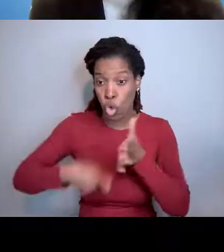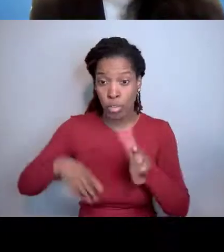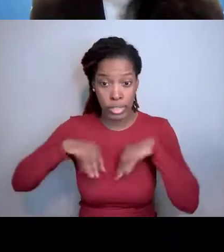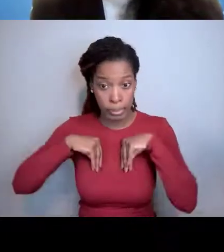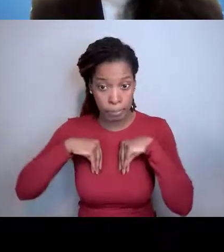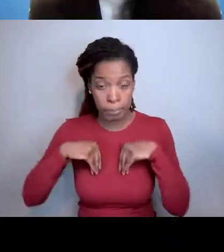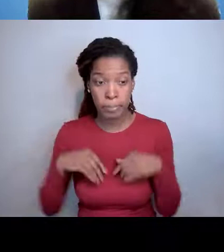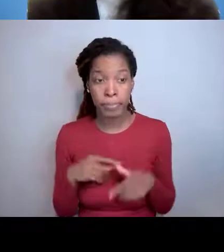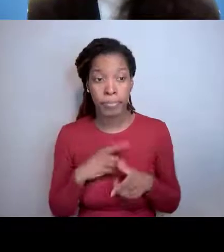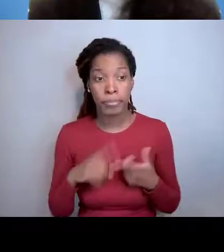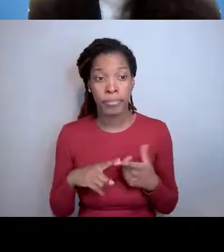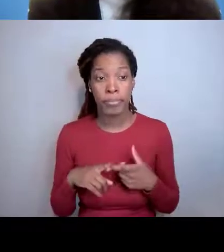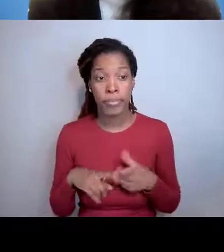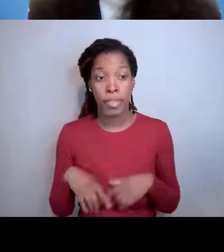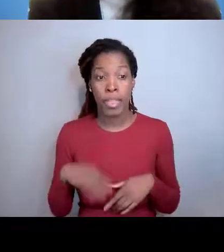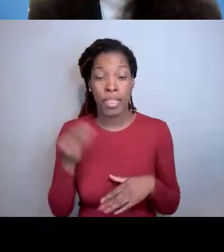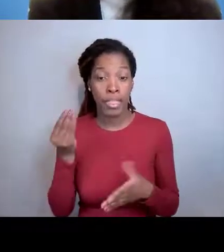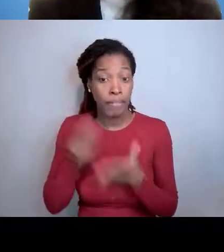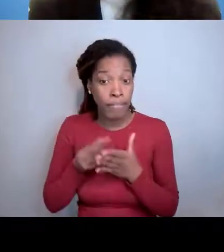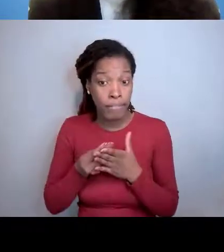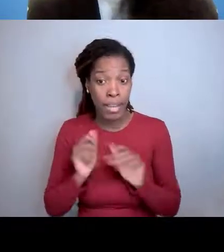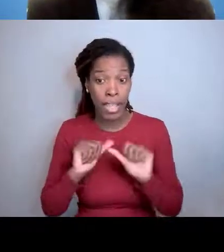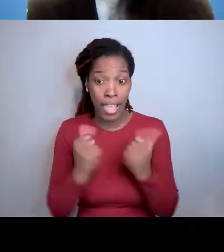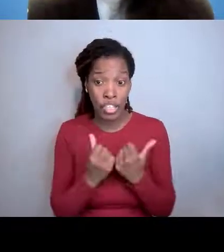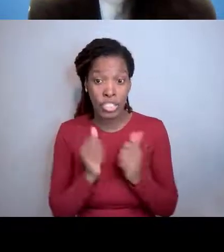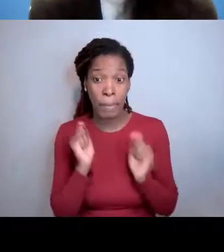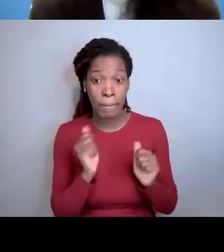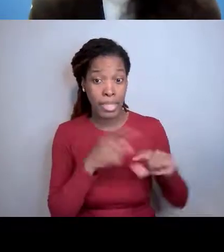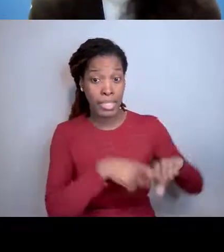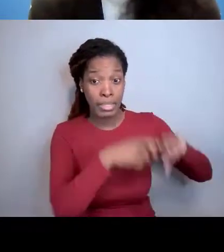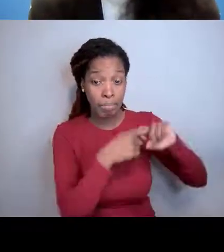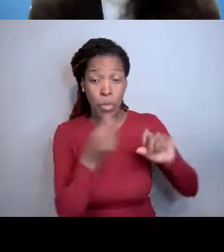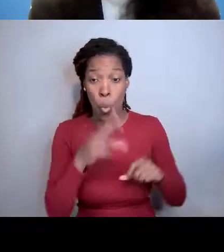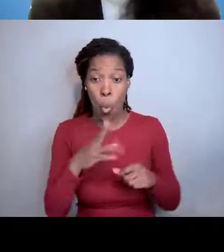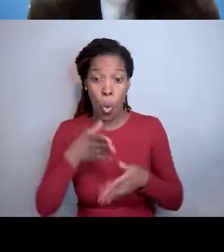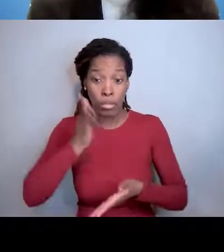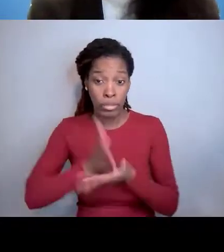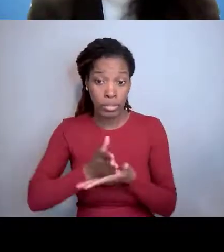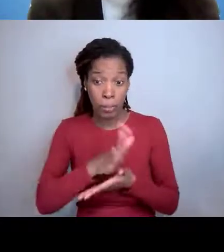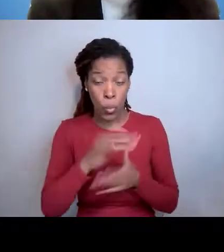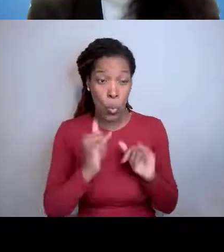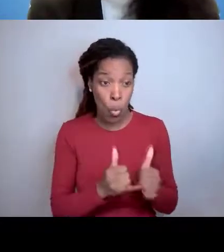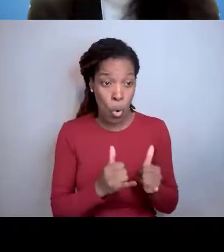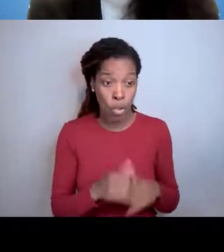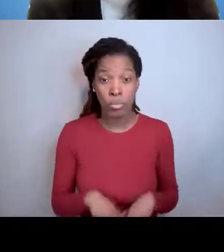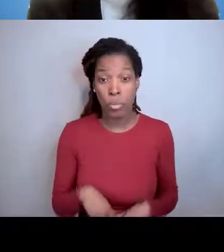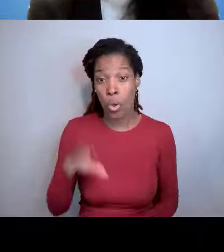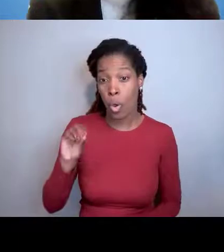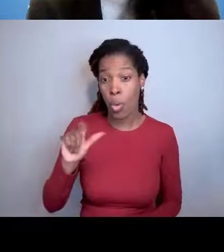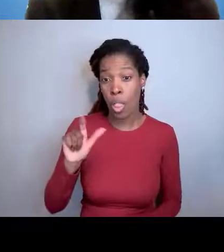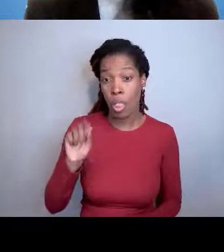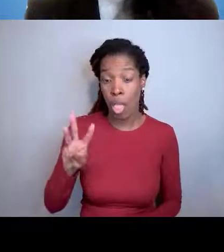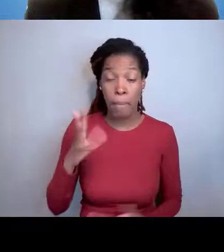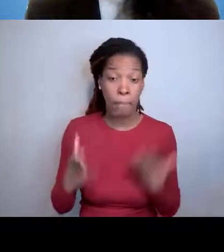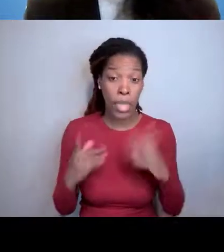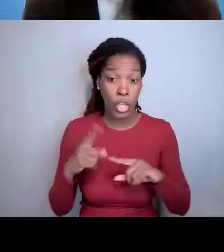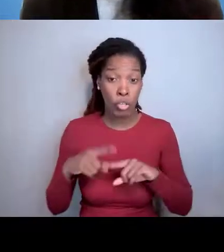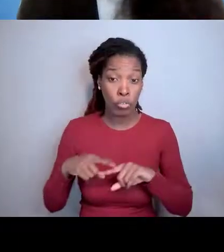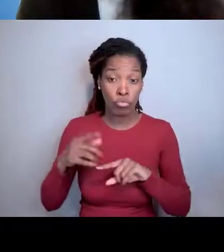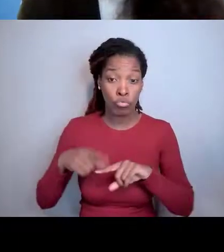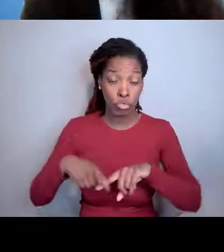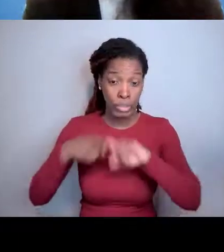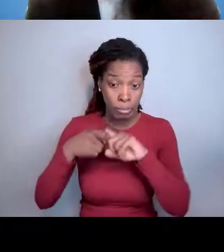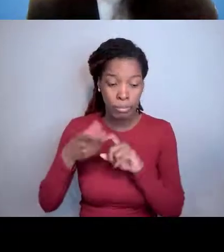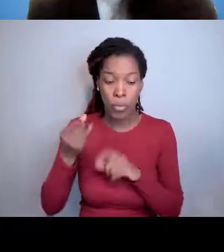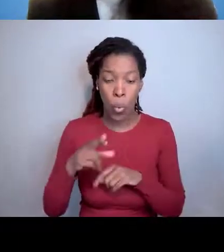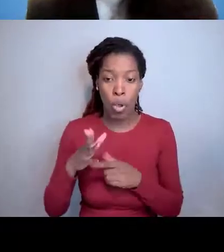agency may suspend or terminate your award, and OLAW may even restrict or withdraw your assurance. Sometimes